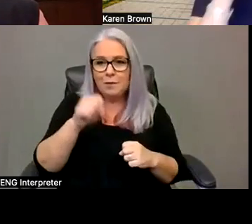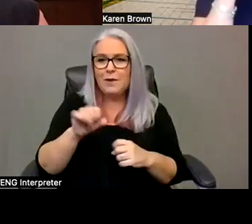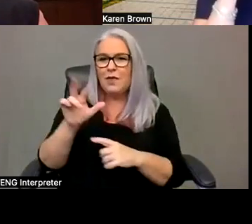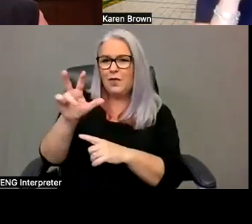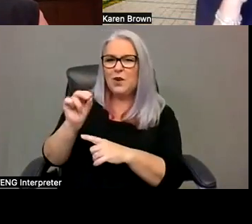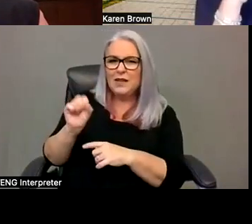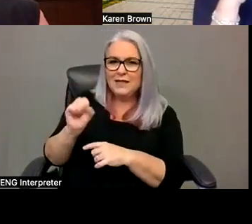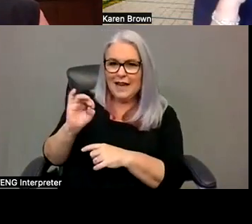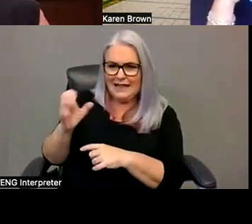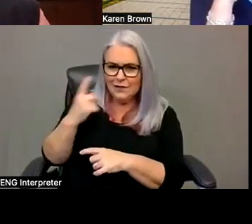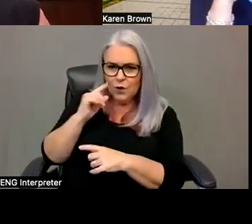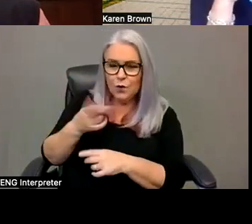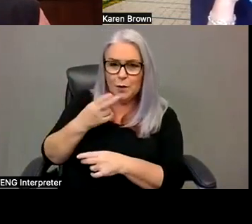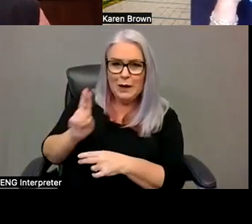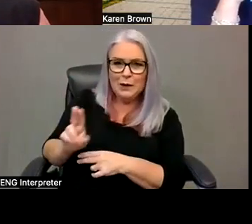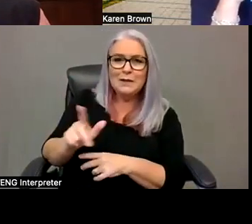for a rebuttal.